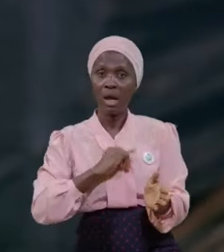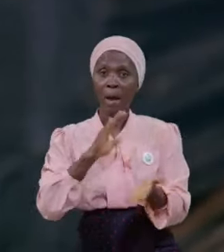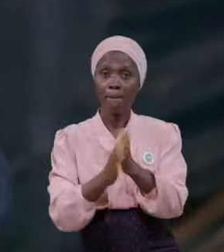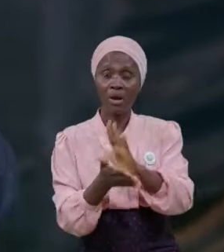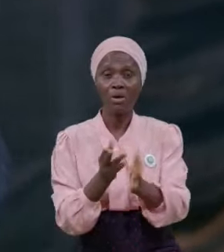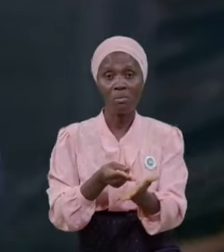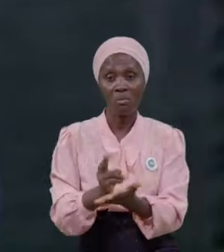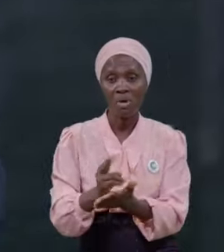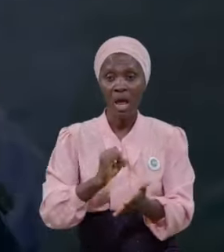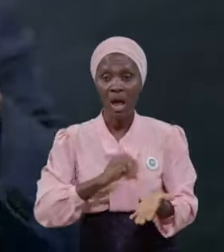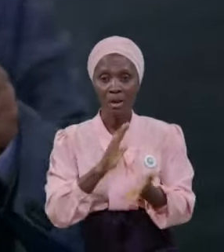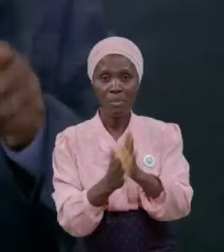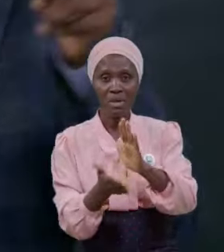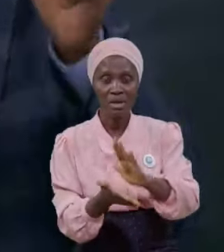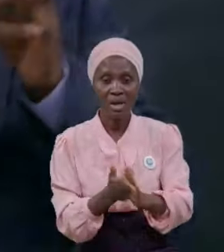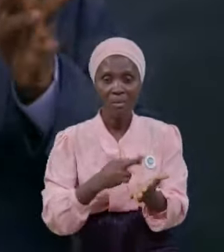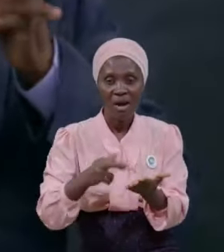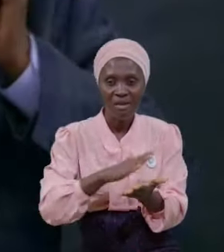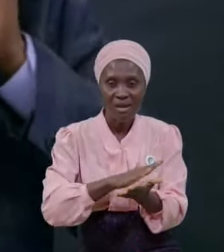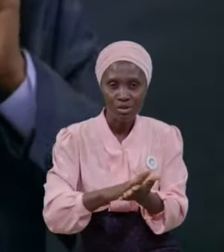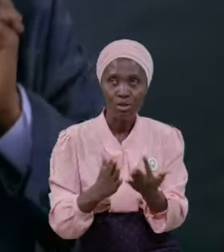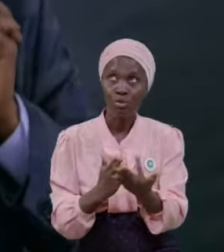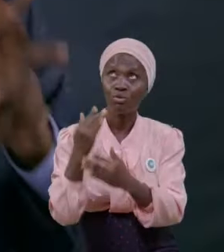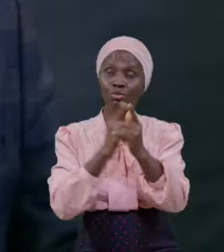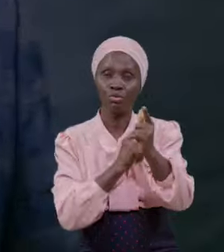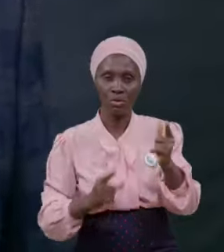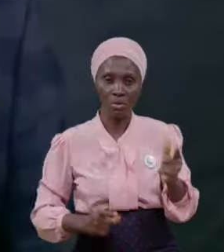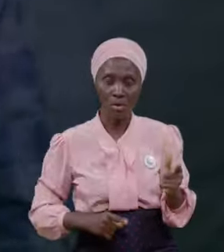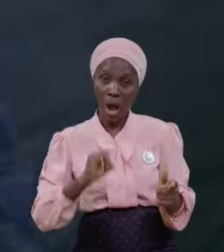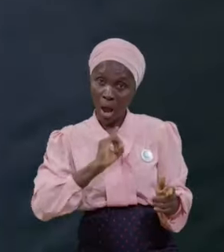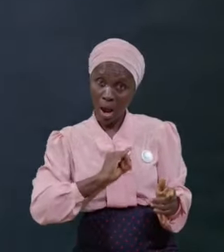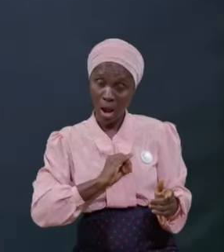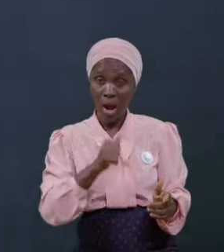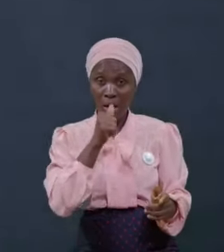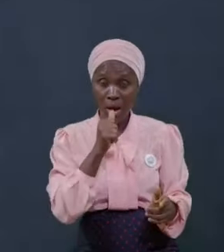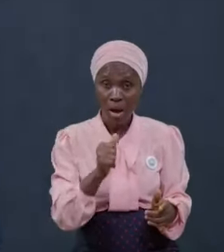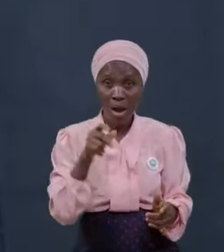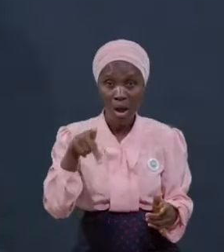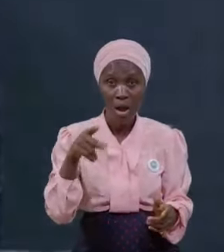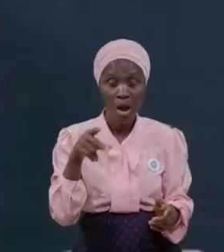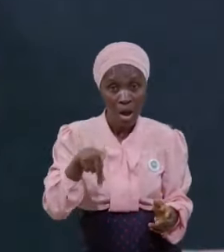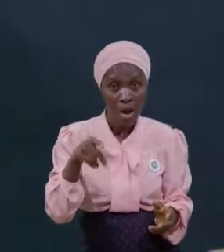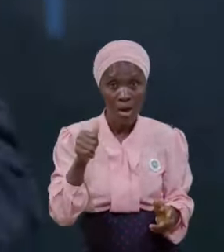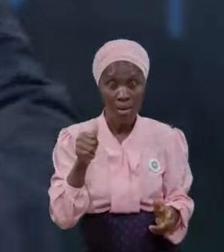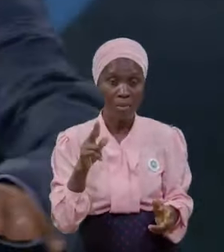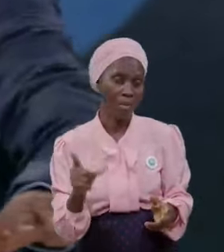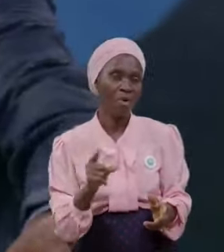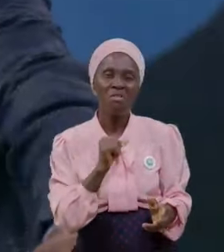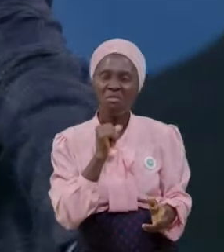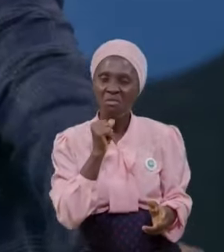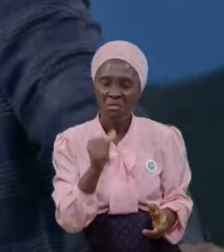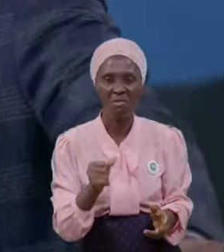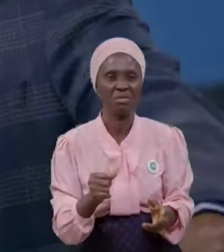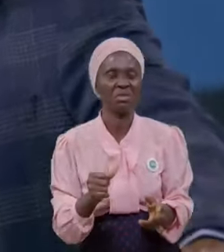Lord. I am Paul, no more injurious, innocent in the Lord. I am Paul, I am